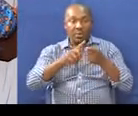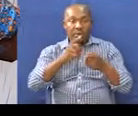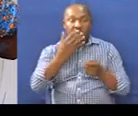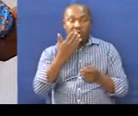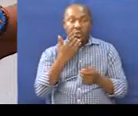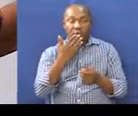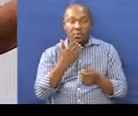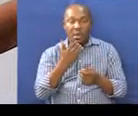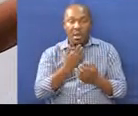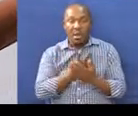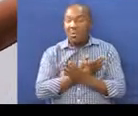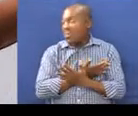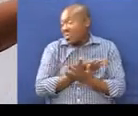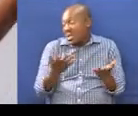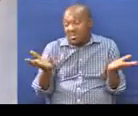Non-reducing